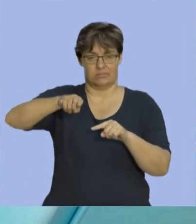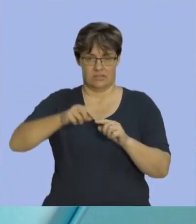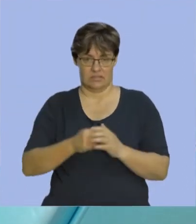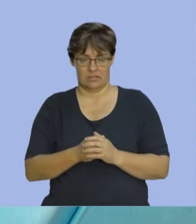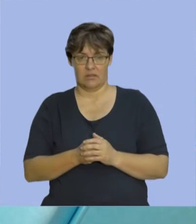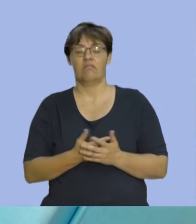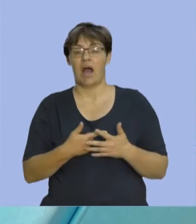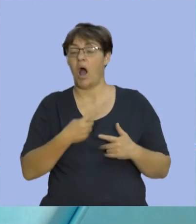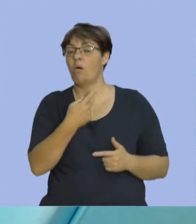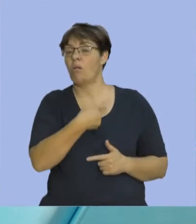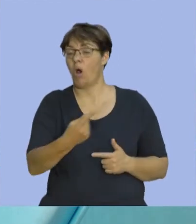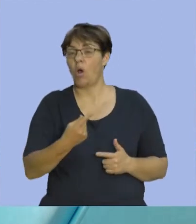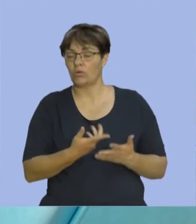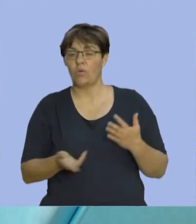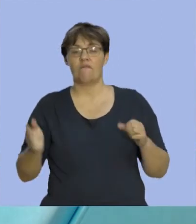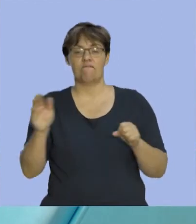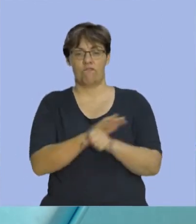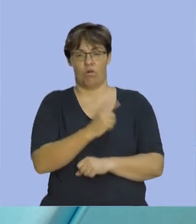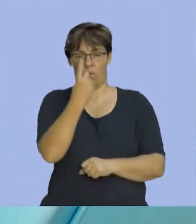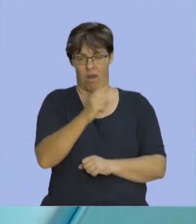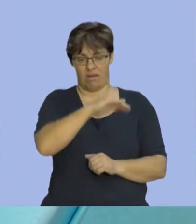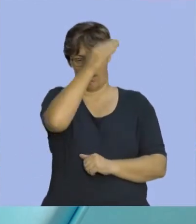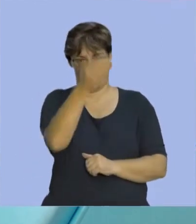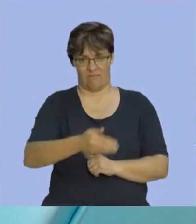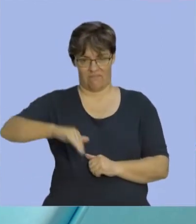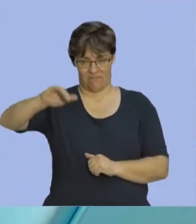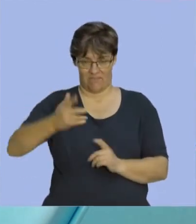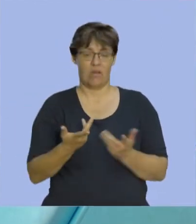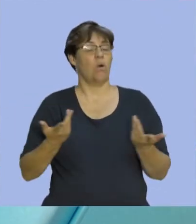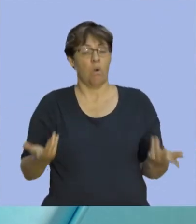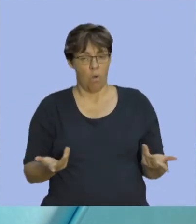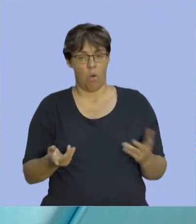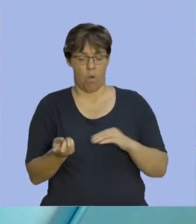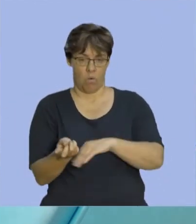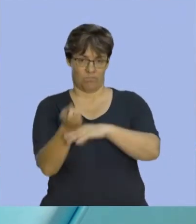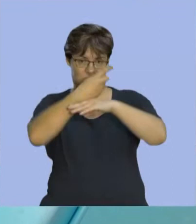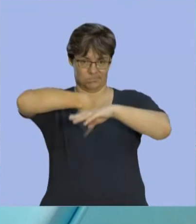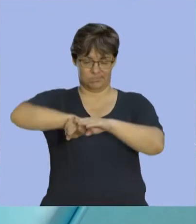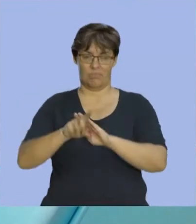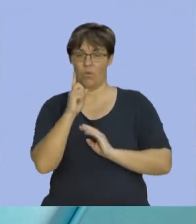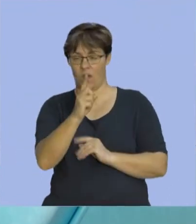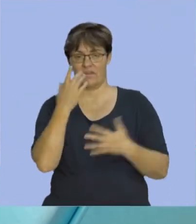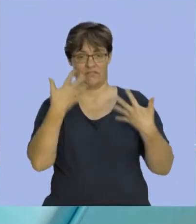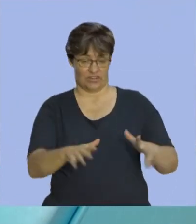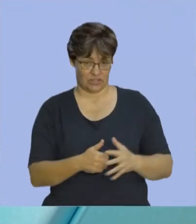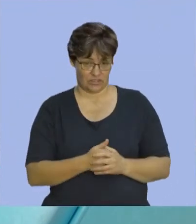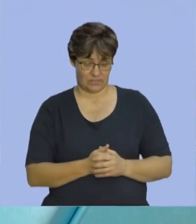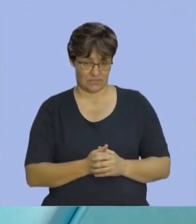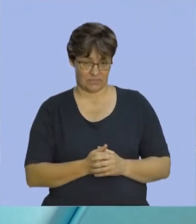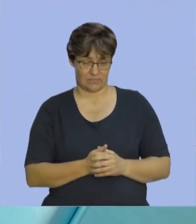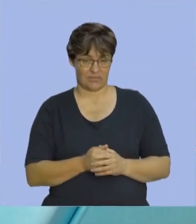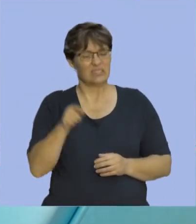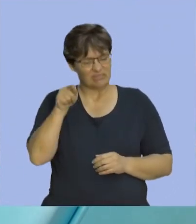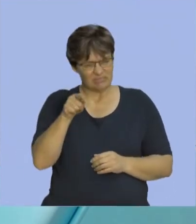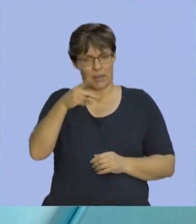degrees it takes for the graph to complete one wave or to complete one rotation, however way you want